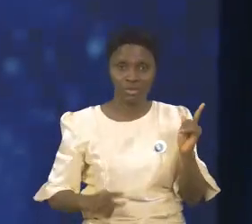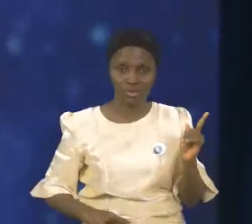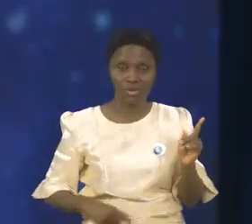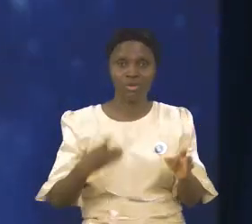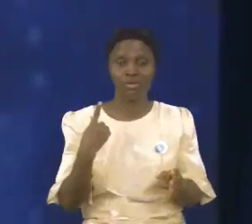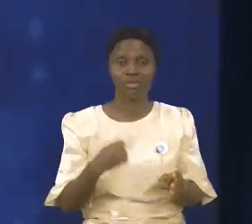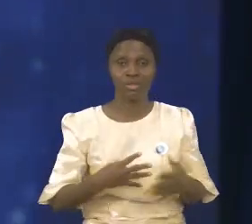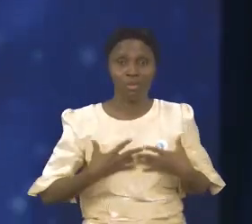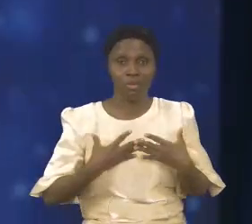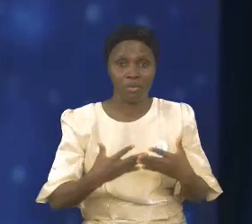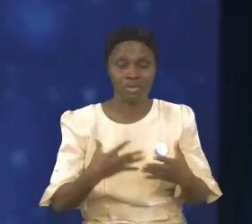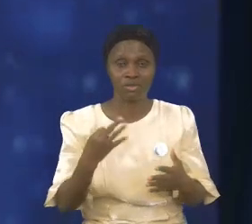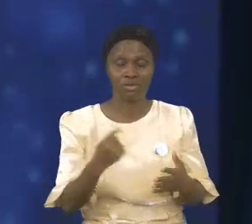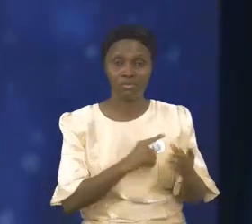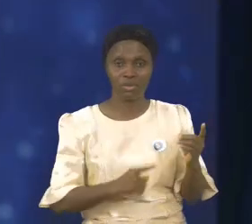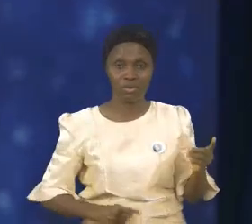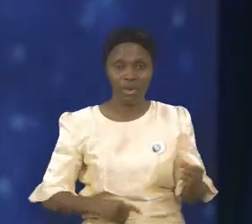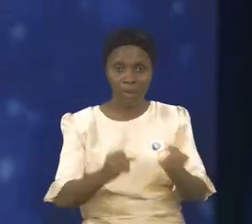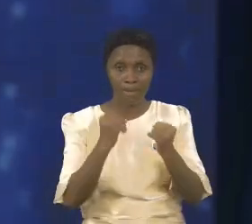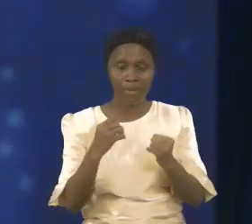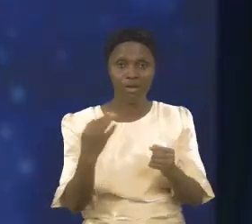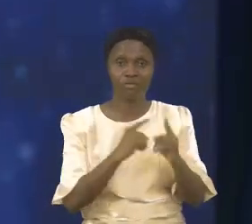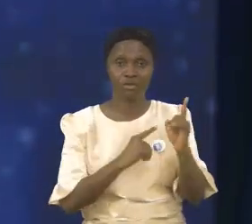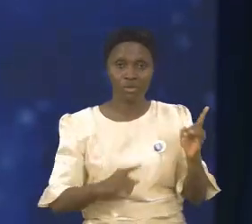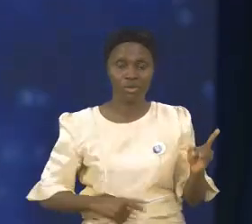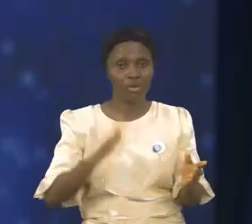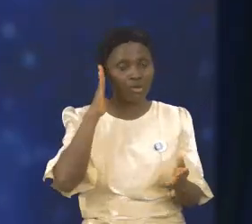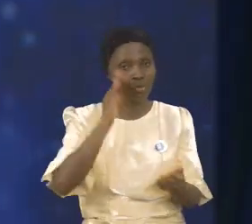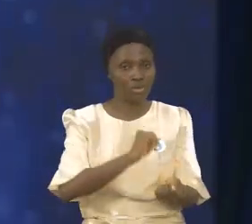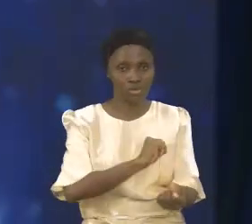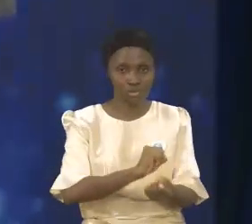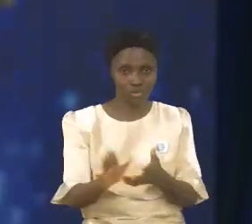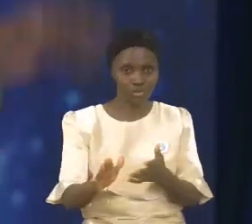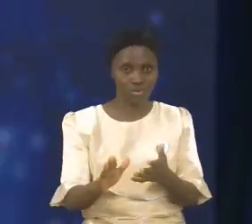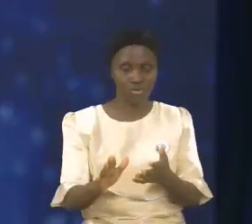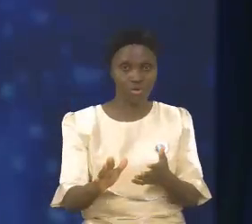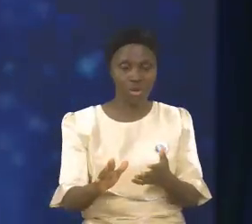of the Lord, the power of the Lord will crush and destroy